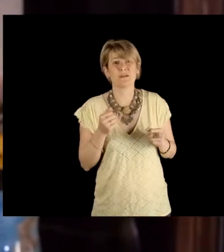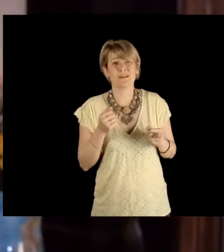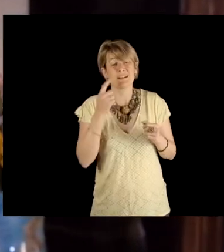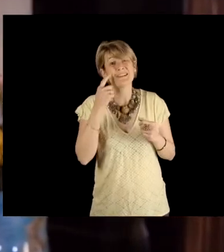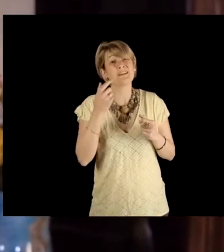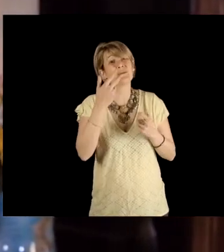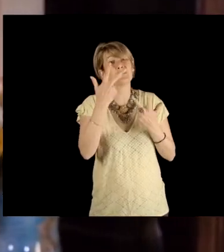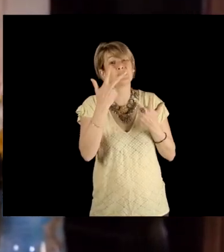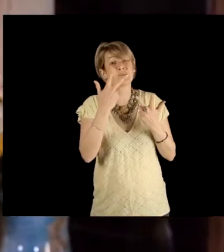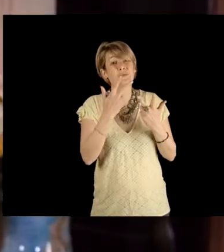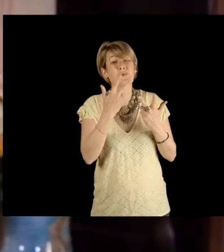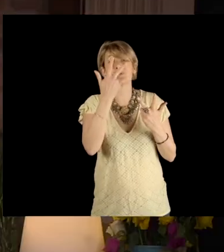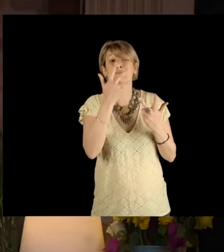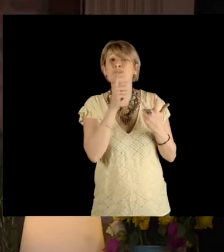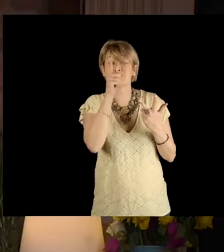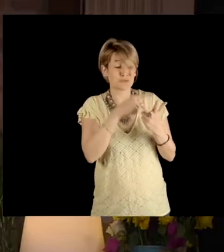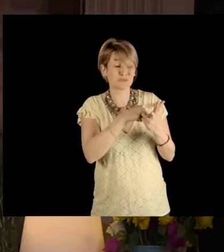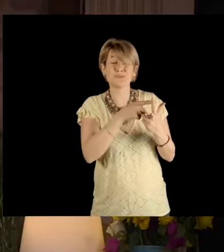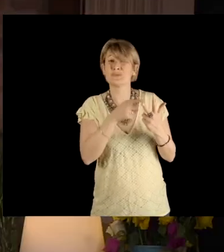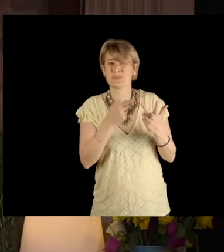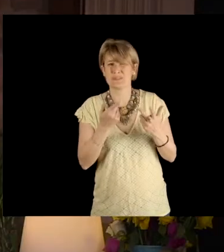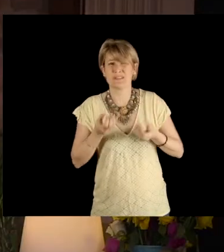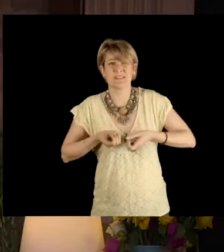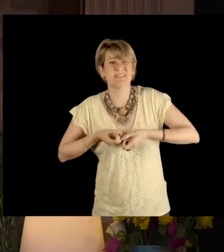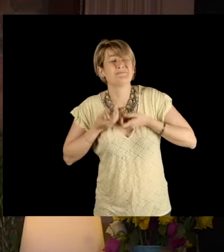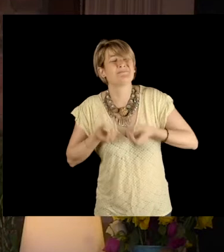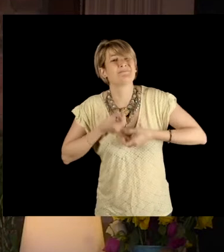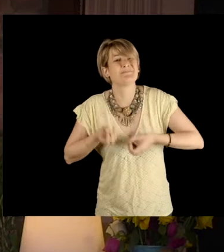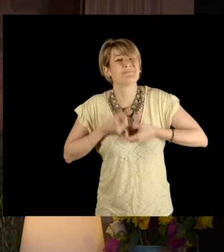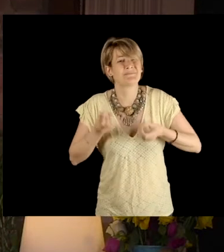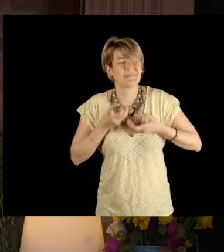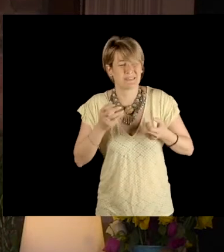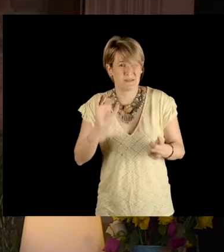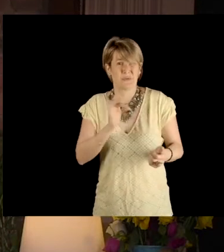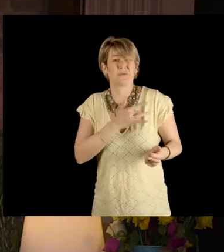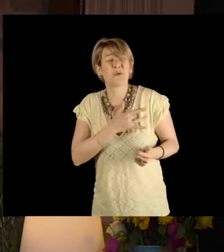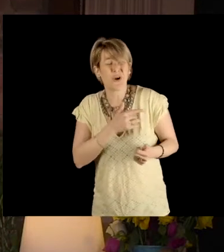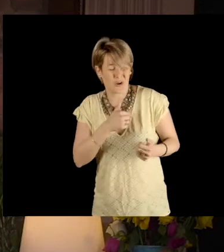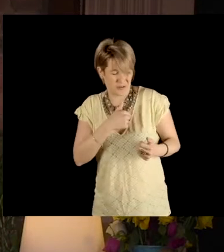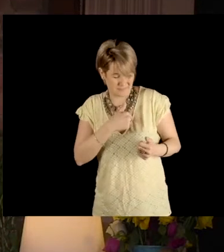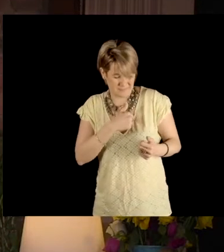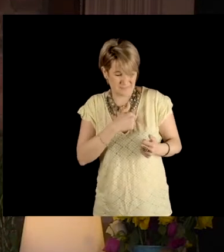or perceptions, you can compare them with seeds.